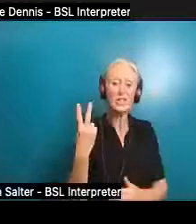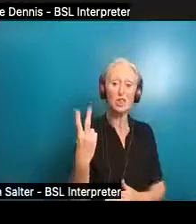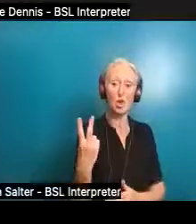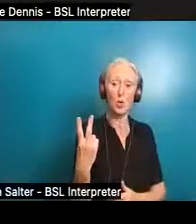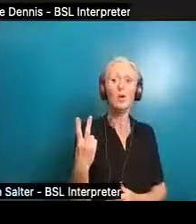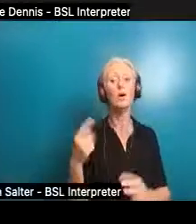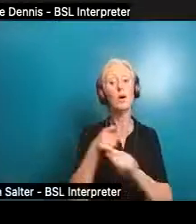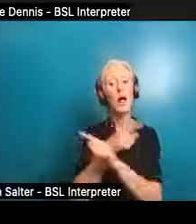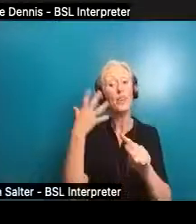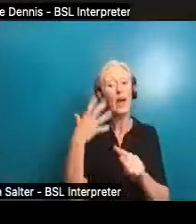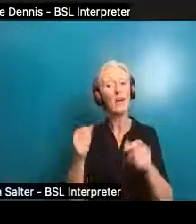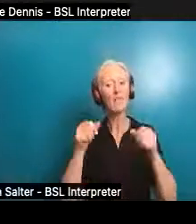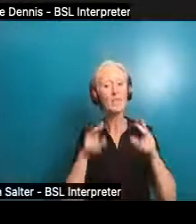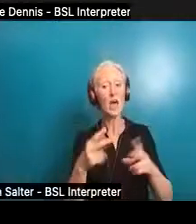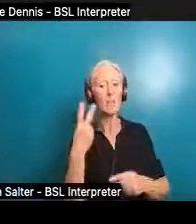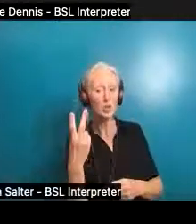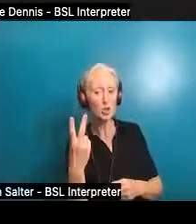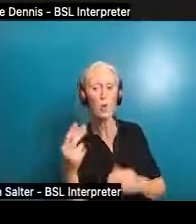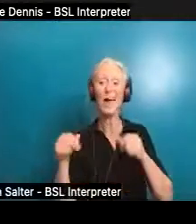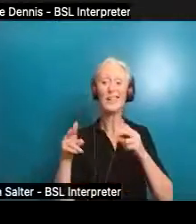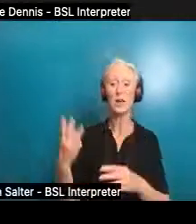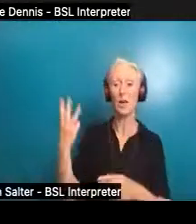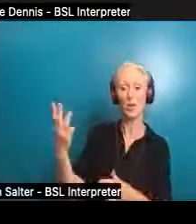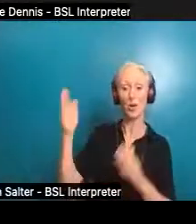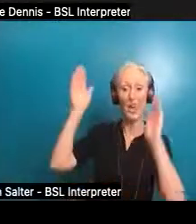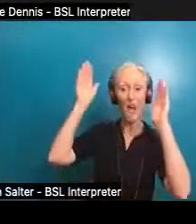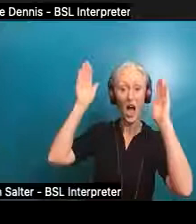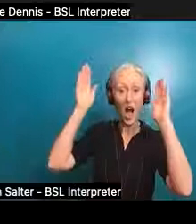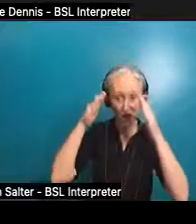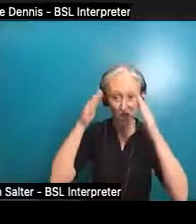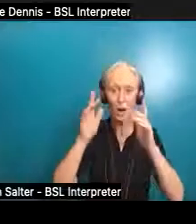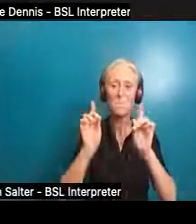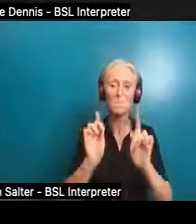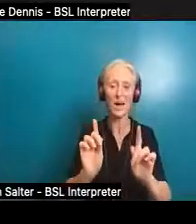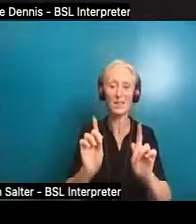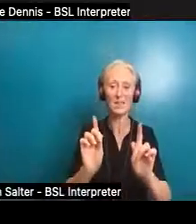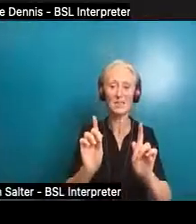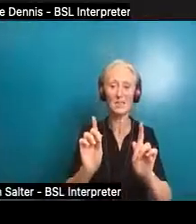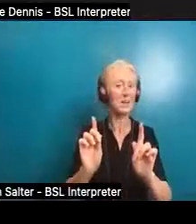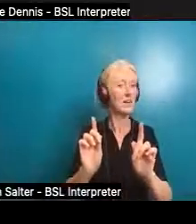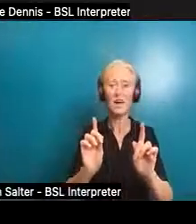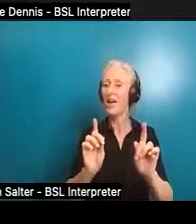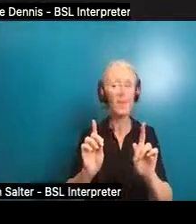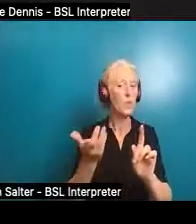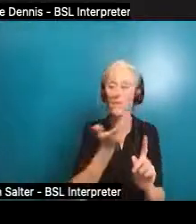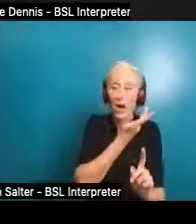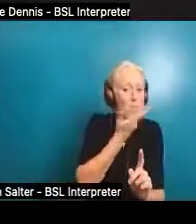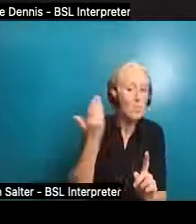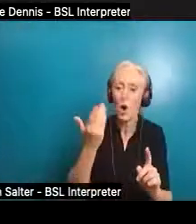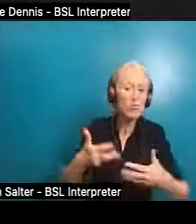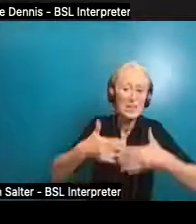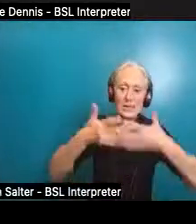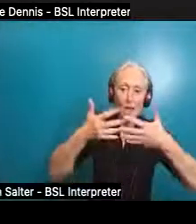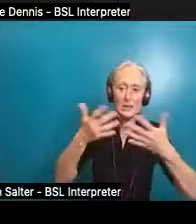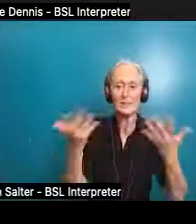with type 2 and 3 Ushers. But unfortunately, so far, there have been no results posted from that. And this is the